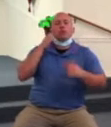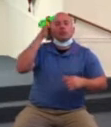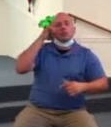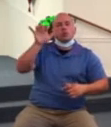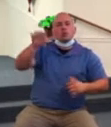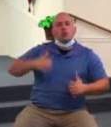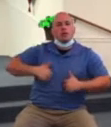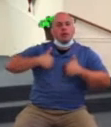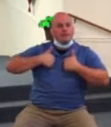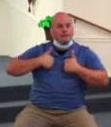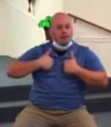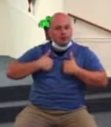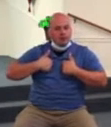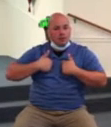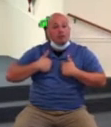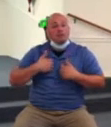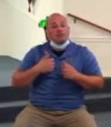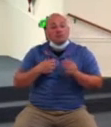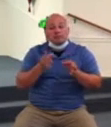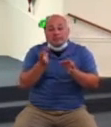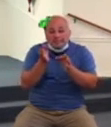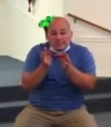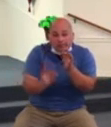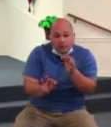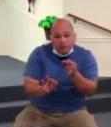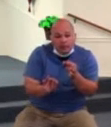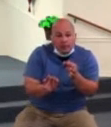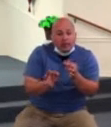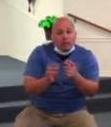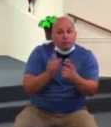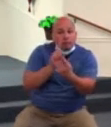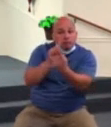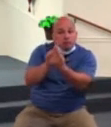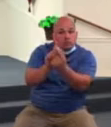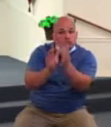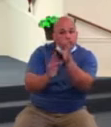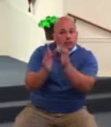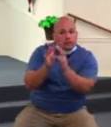looks like simply coming to Jesus and asking, "What does God want me to do?"